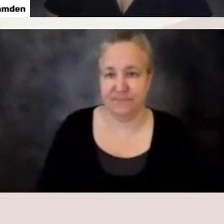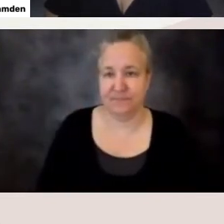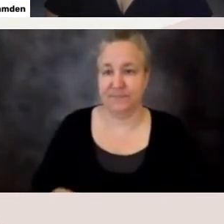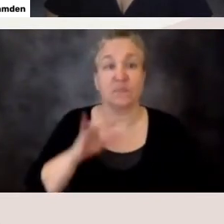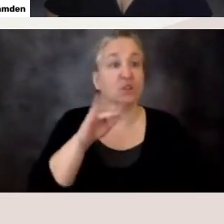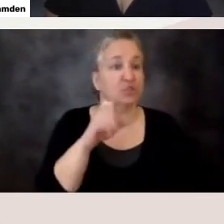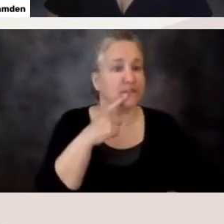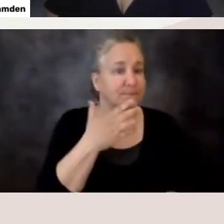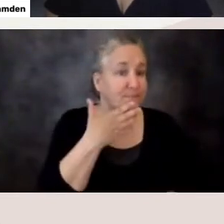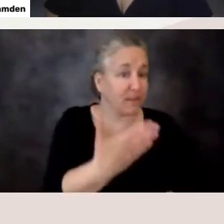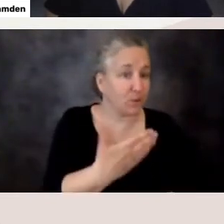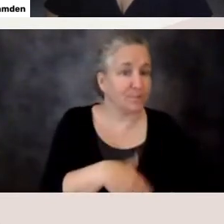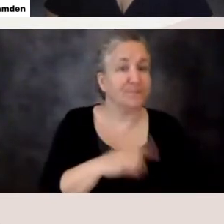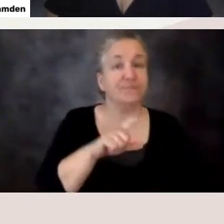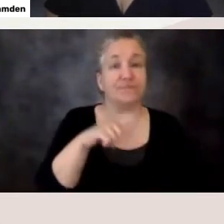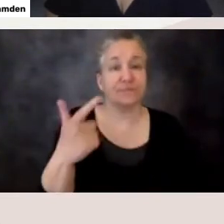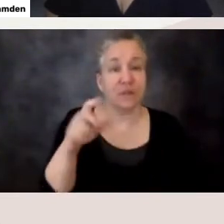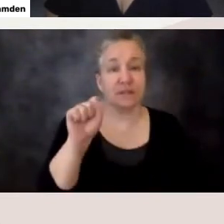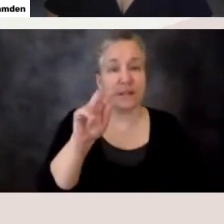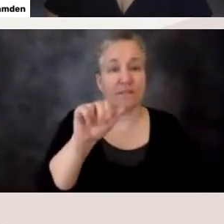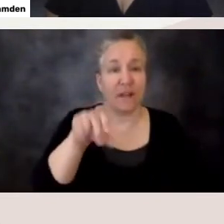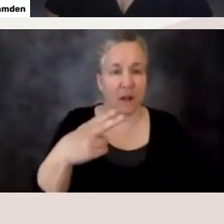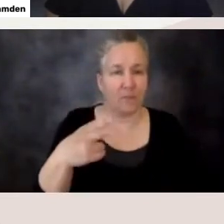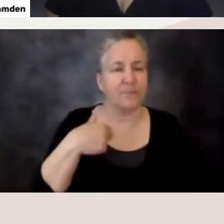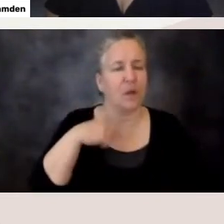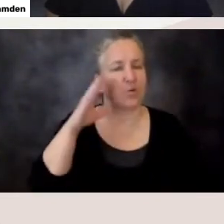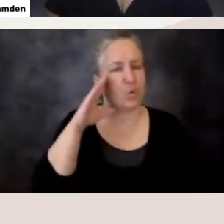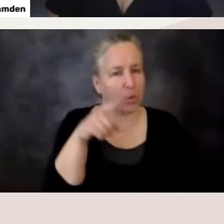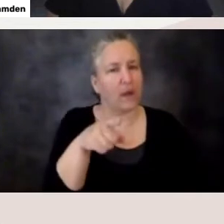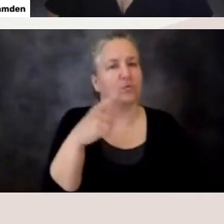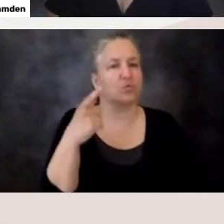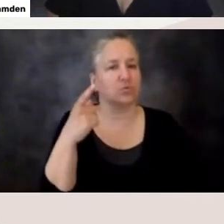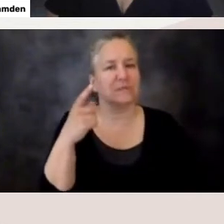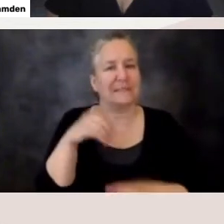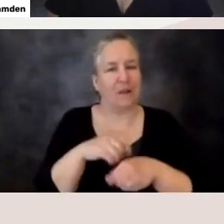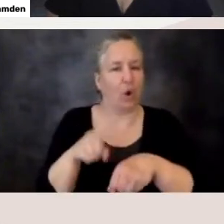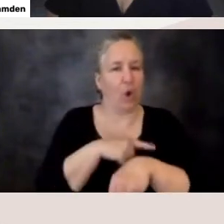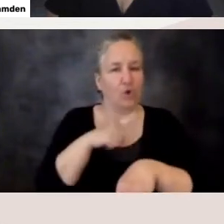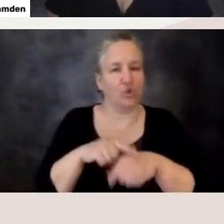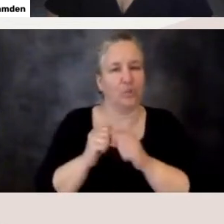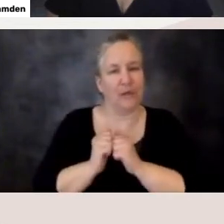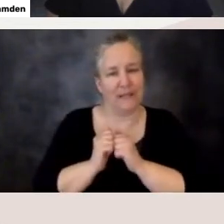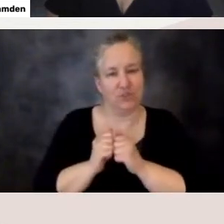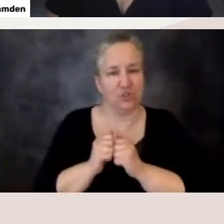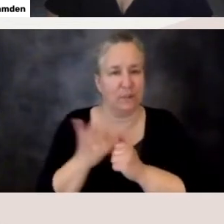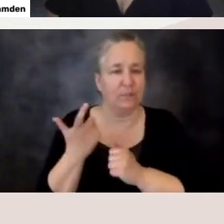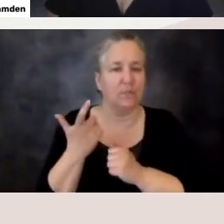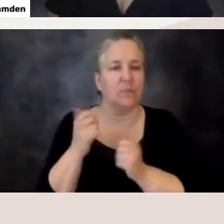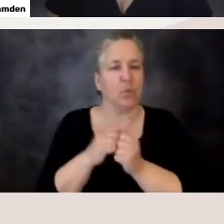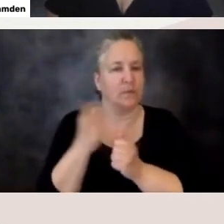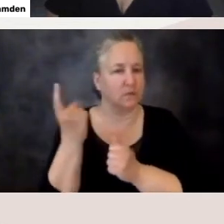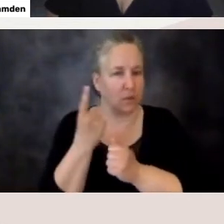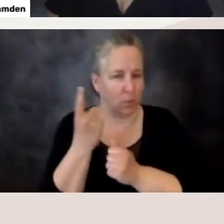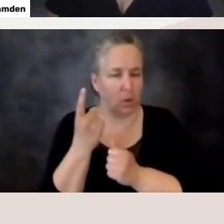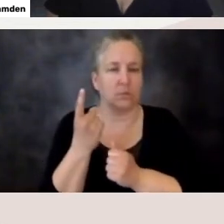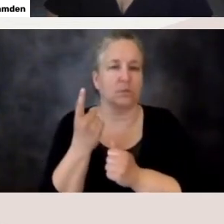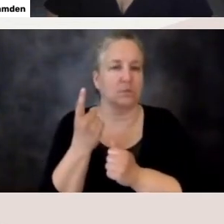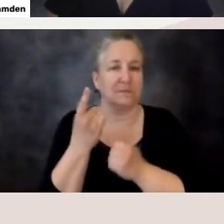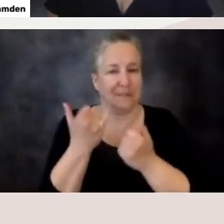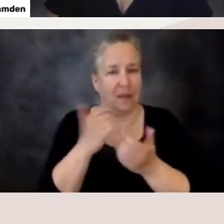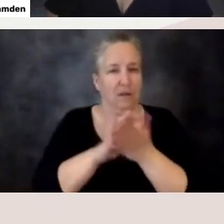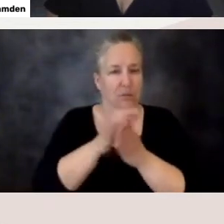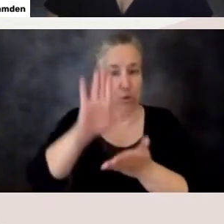Roxana. Savannah, I know you've been in a long-term relationship with someone who is now